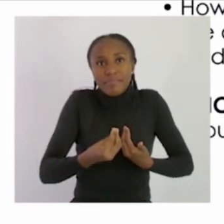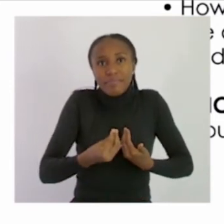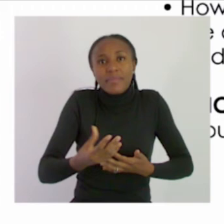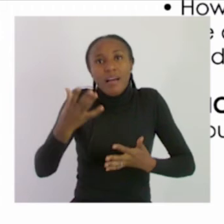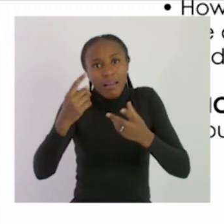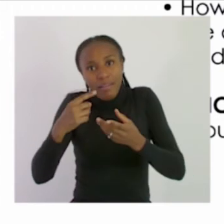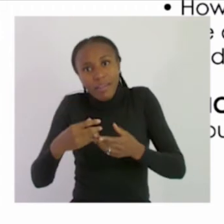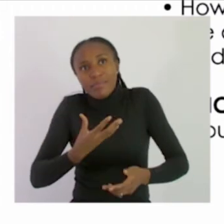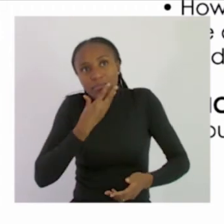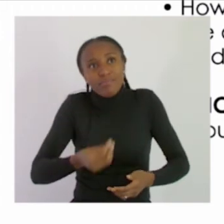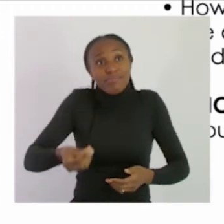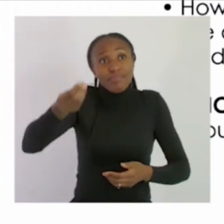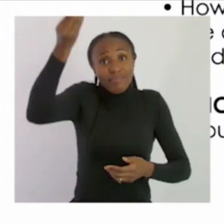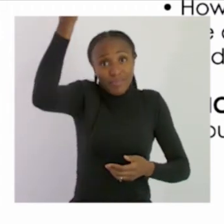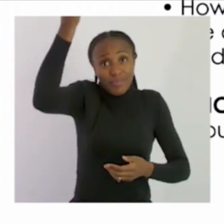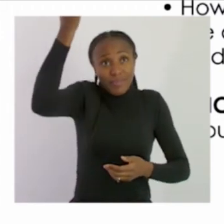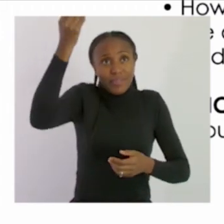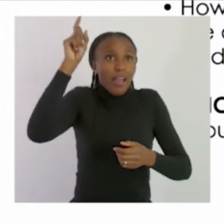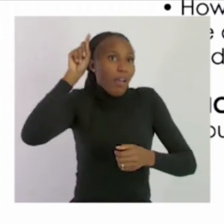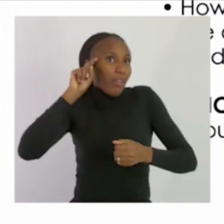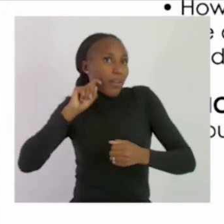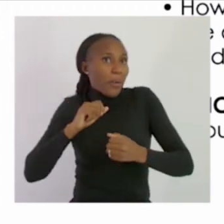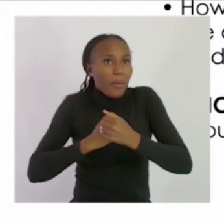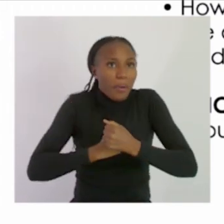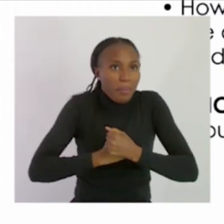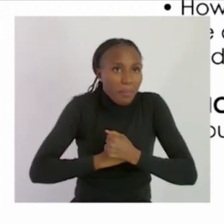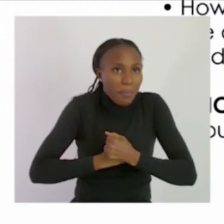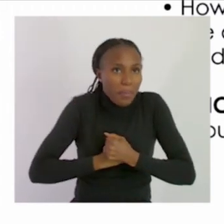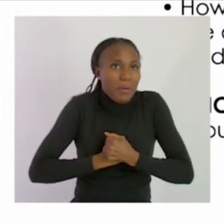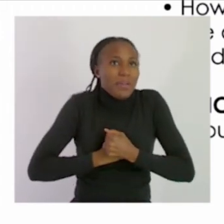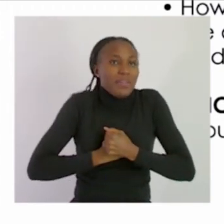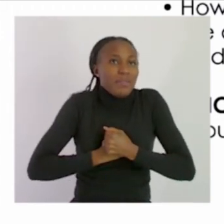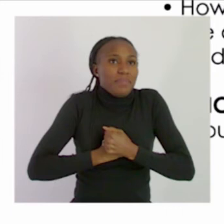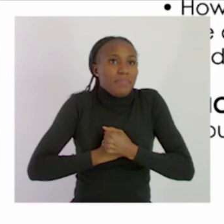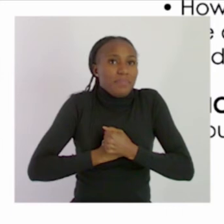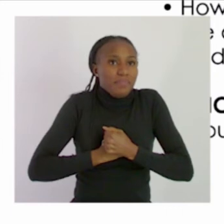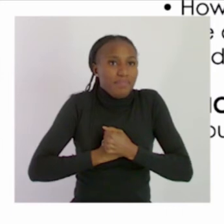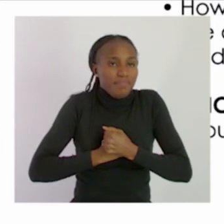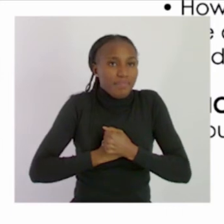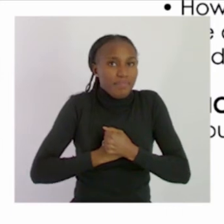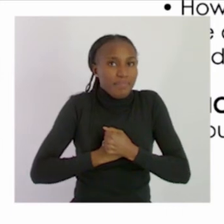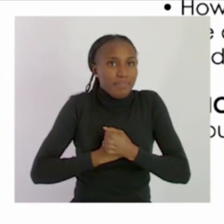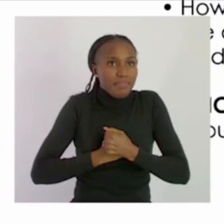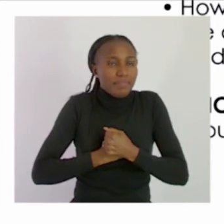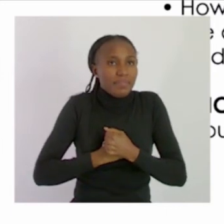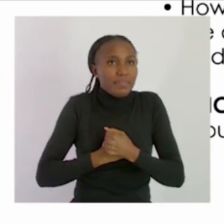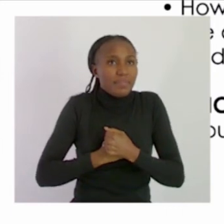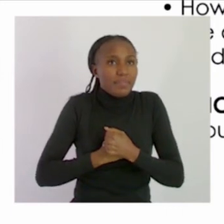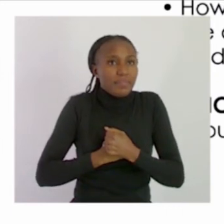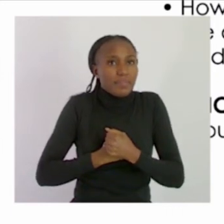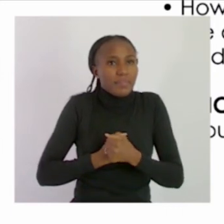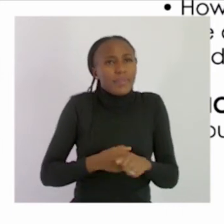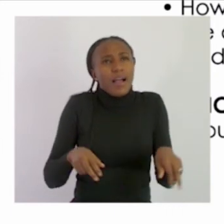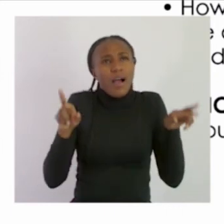have adults, and we have our grandparents, which is old age, above the age of 60. I